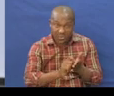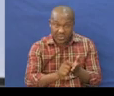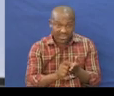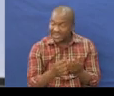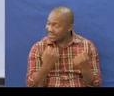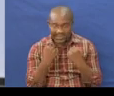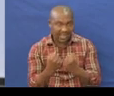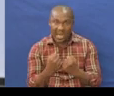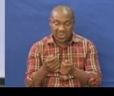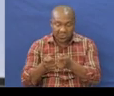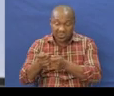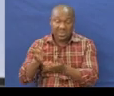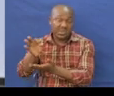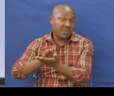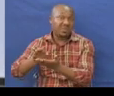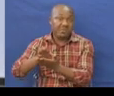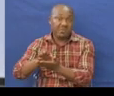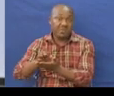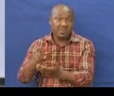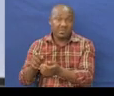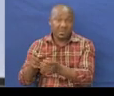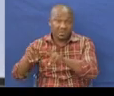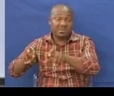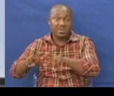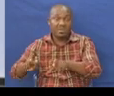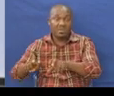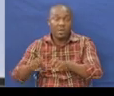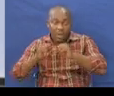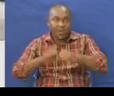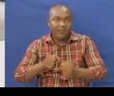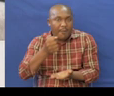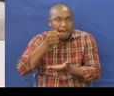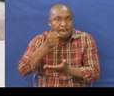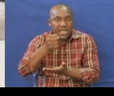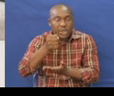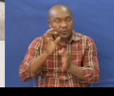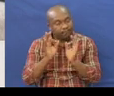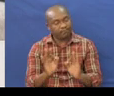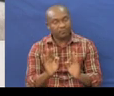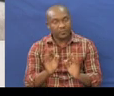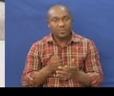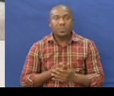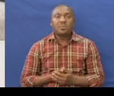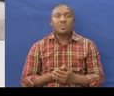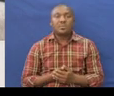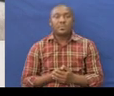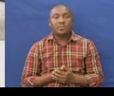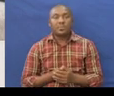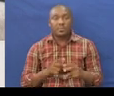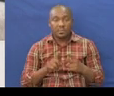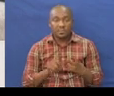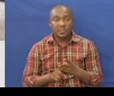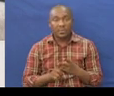kind of research, and this is one of the challenges. So you need to have enough money. But also, inadequate